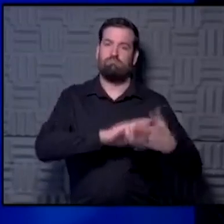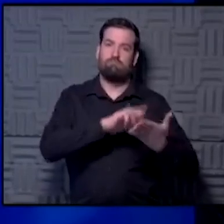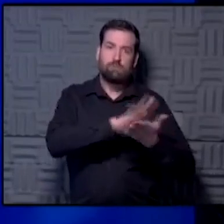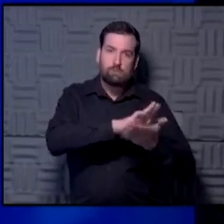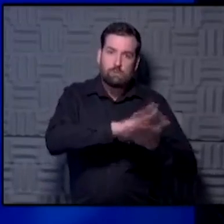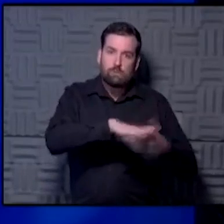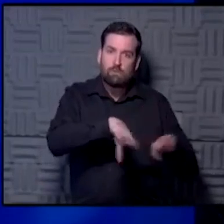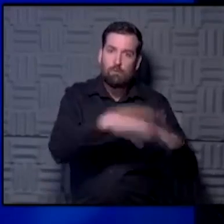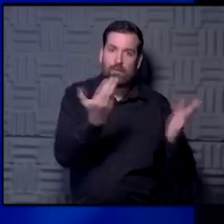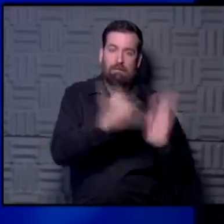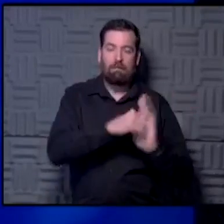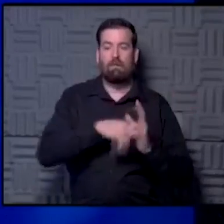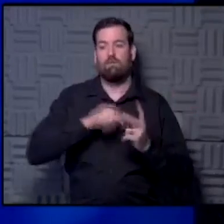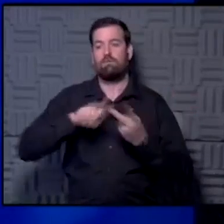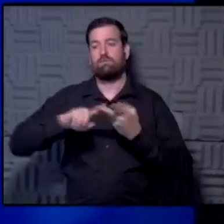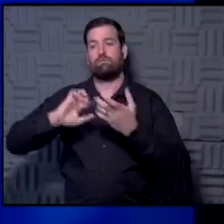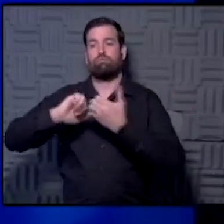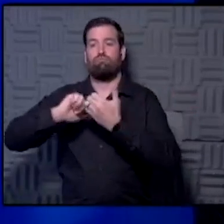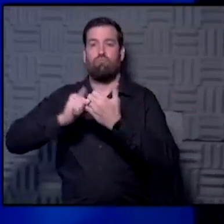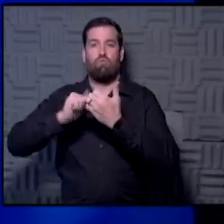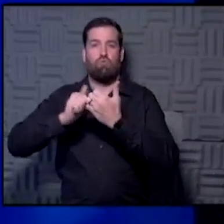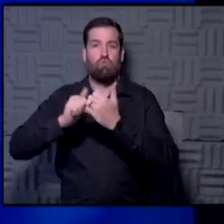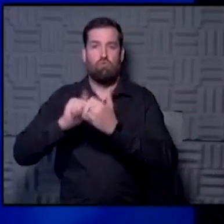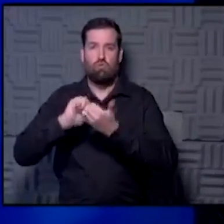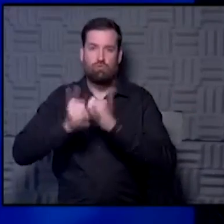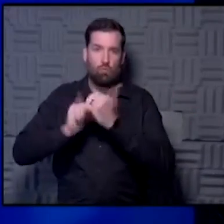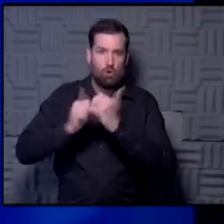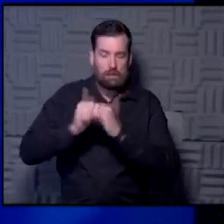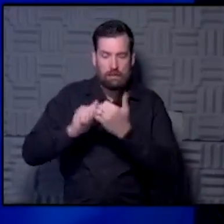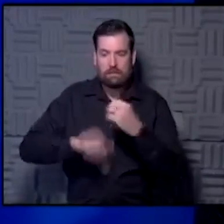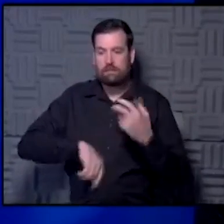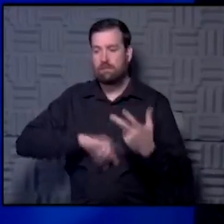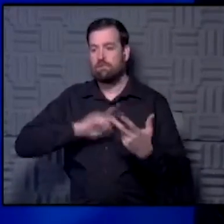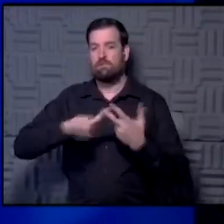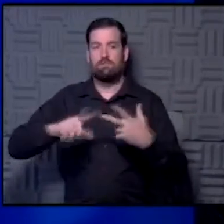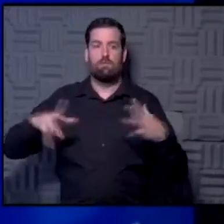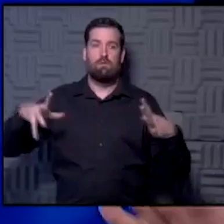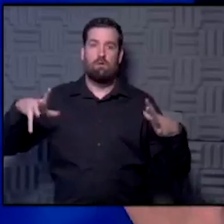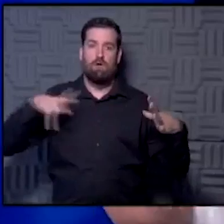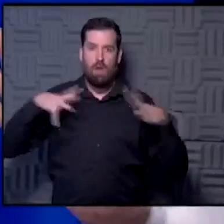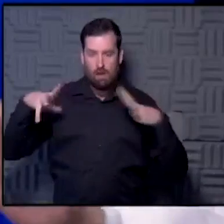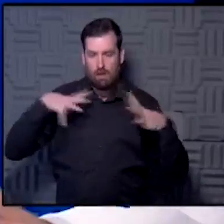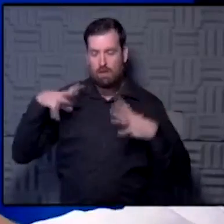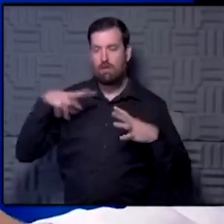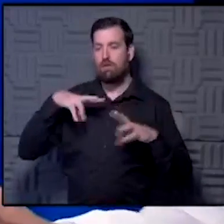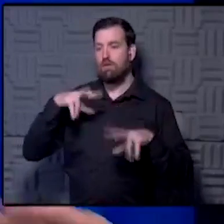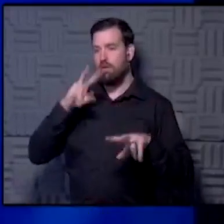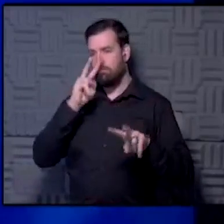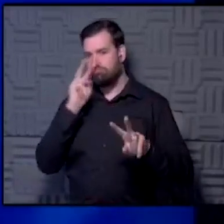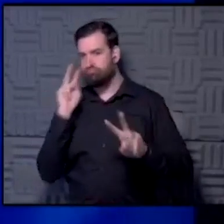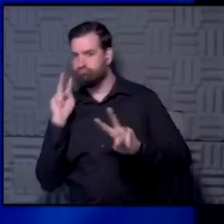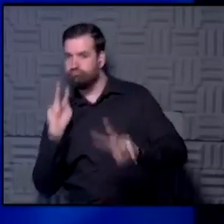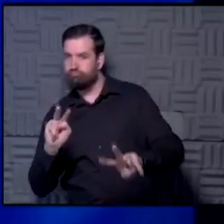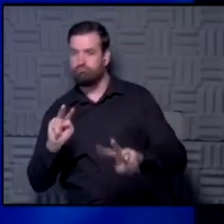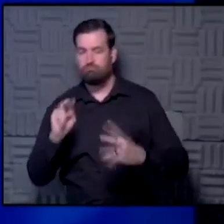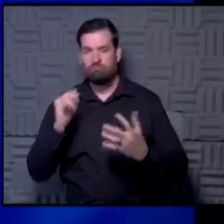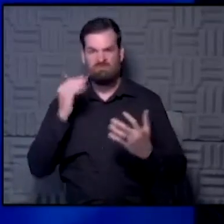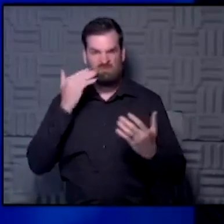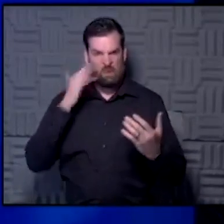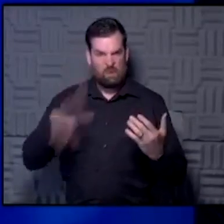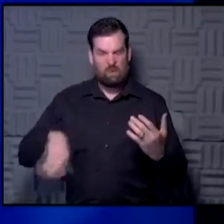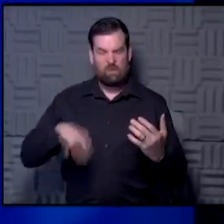schools reopening, sporting events, the holiday, and just looking down and knowing that we've